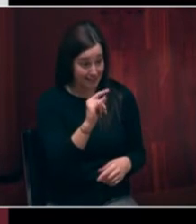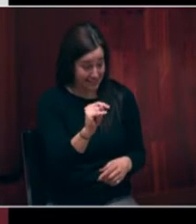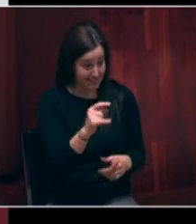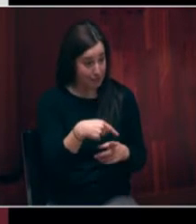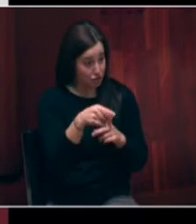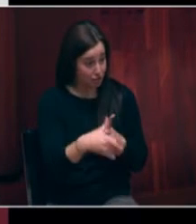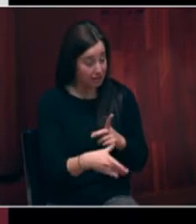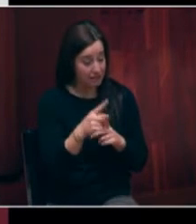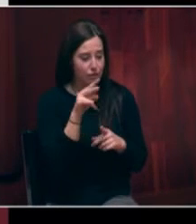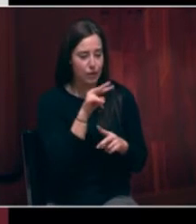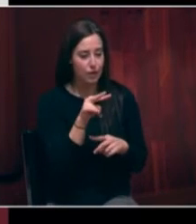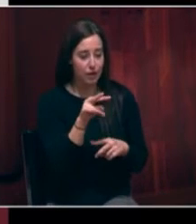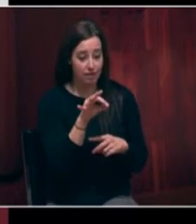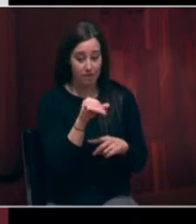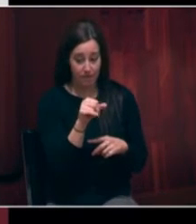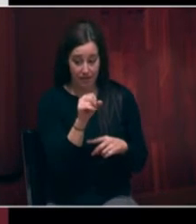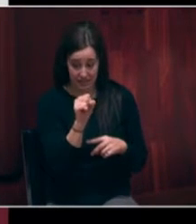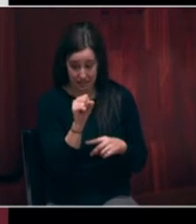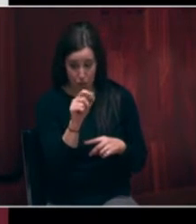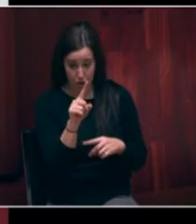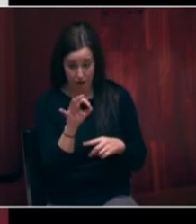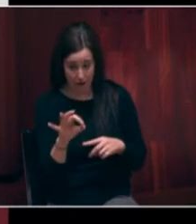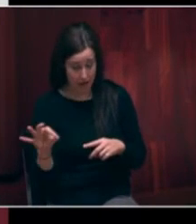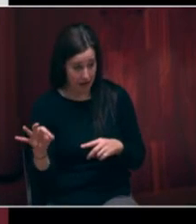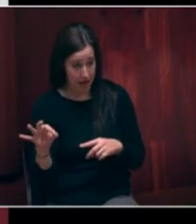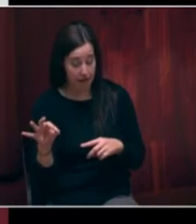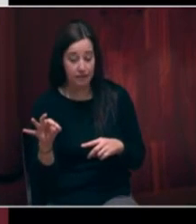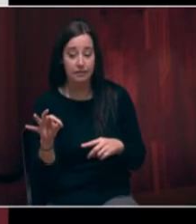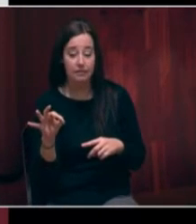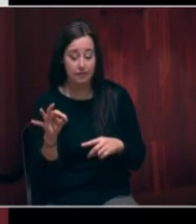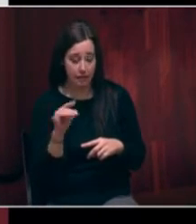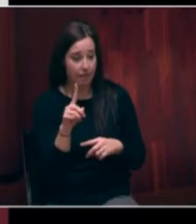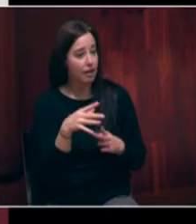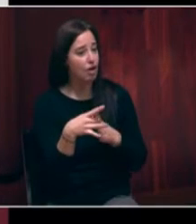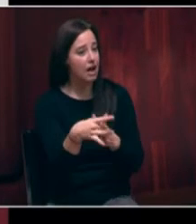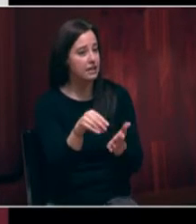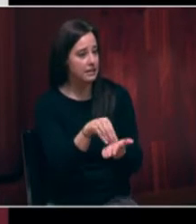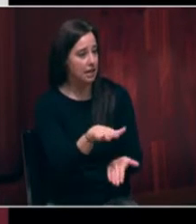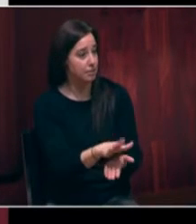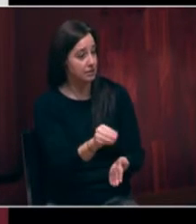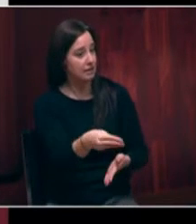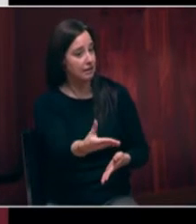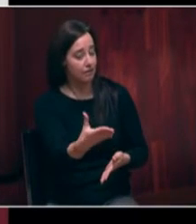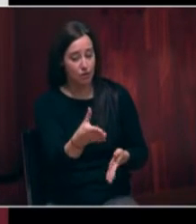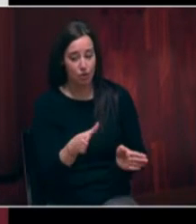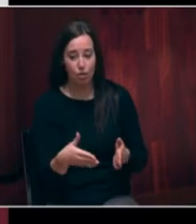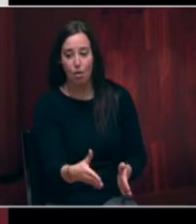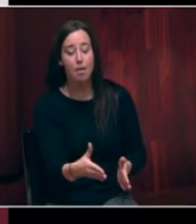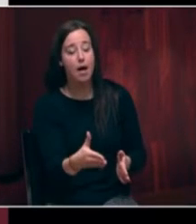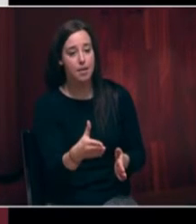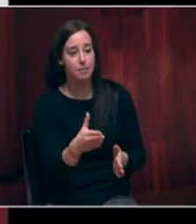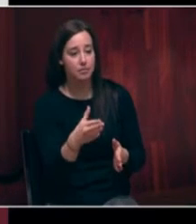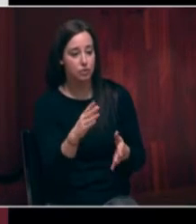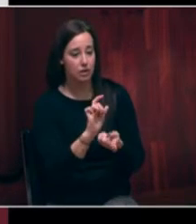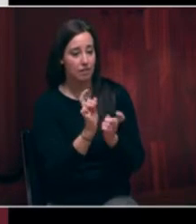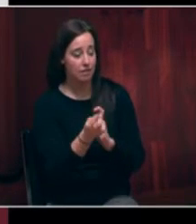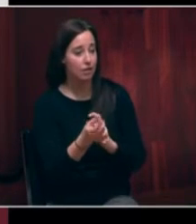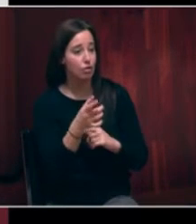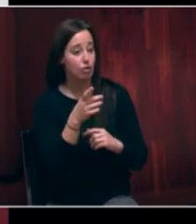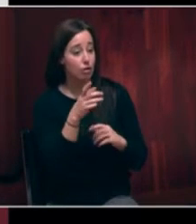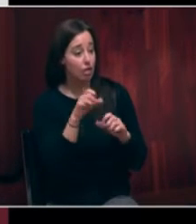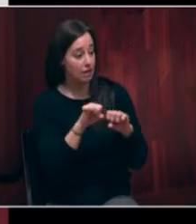at FIPS 199 and NIST SP 853, which are guidance documents that basically give you a roadmap on how to configure a system,